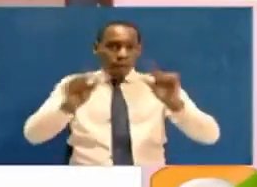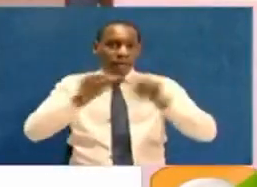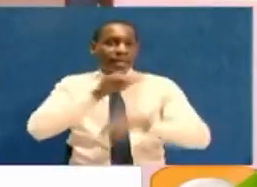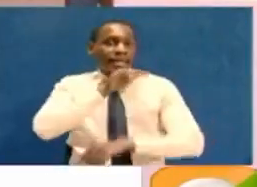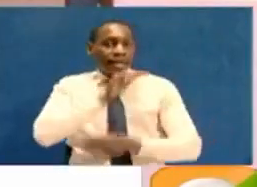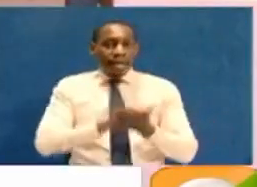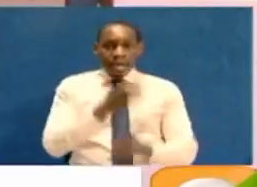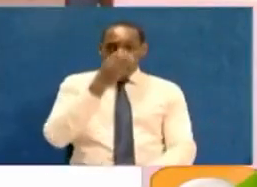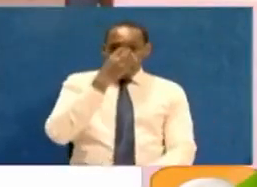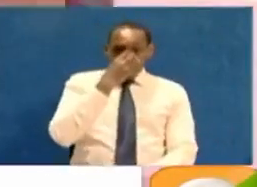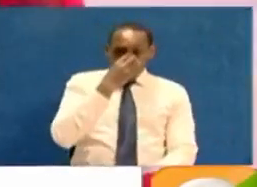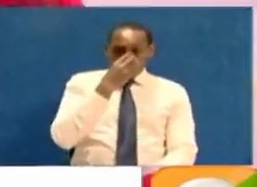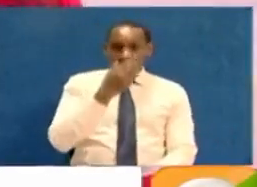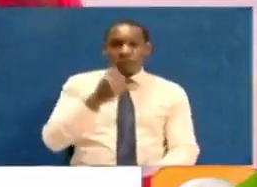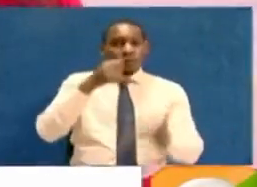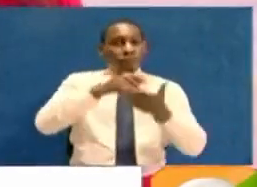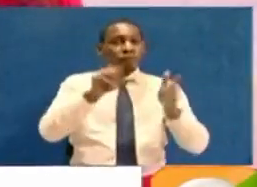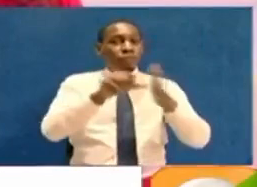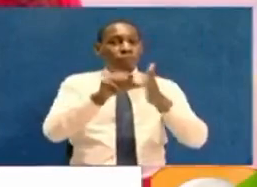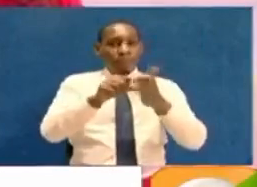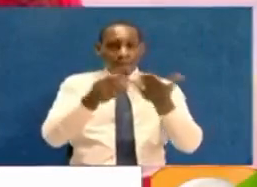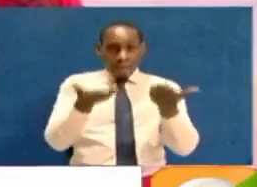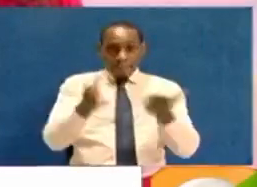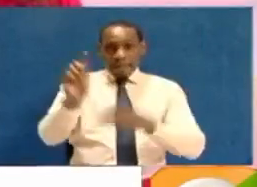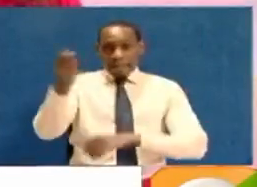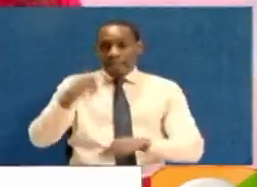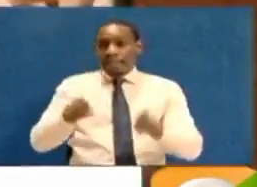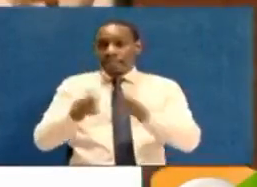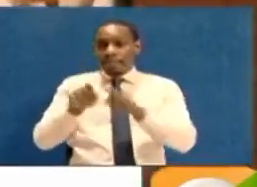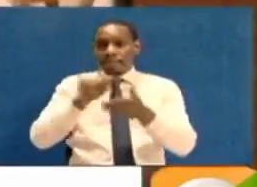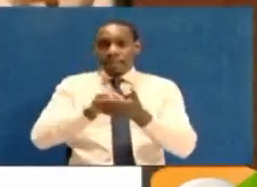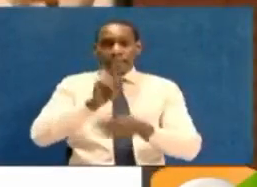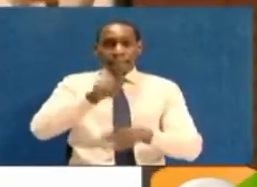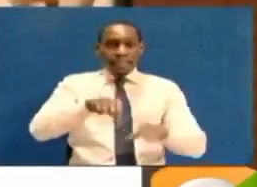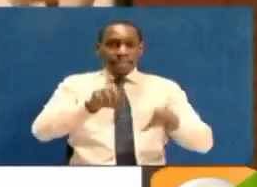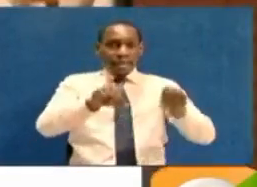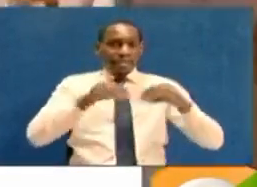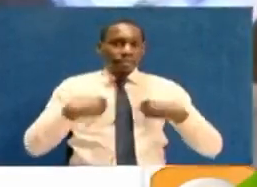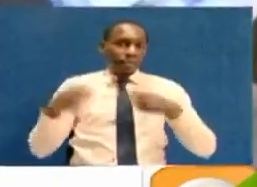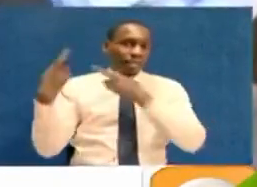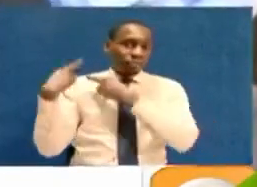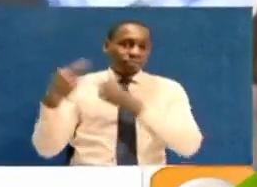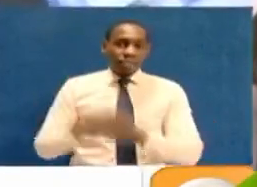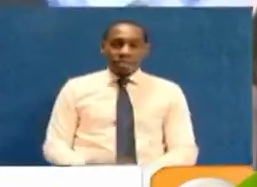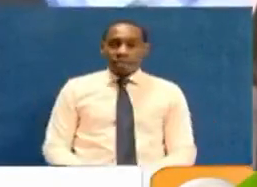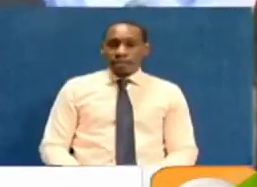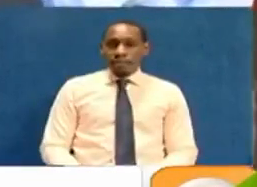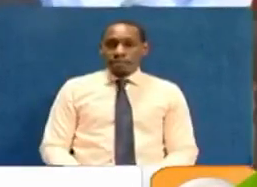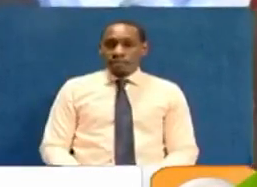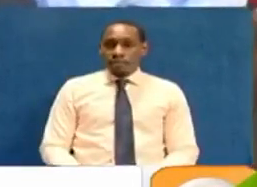Raila, Ruto is part of the mess in the country and hence should take responsibility.